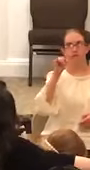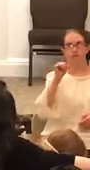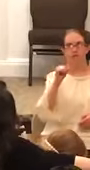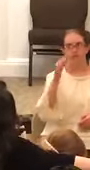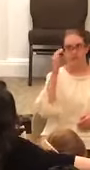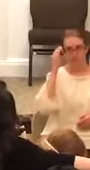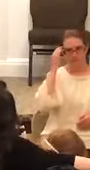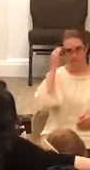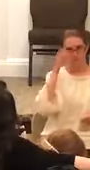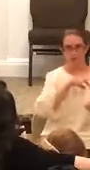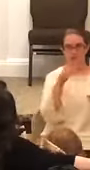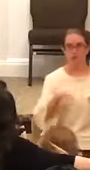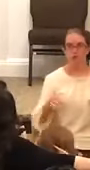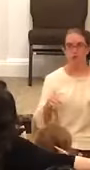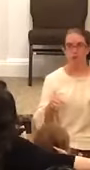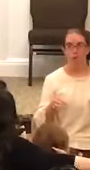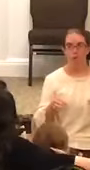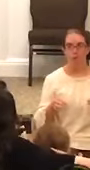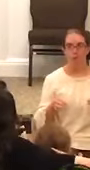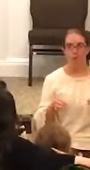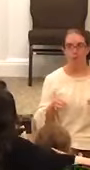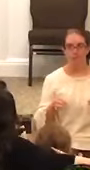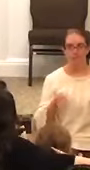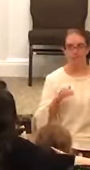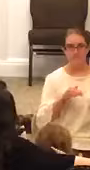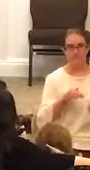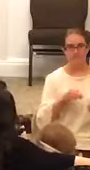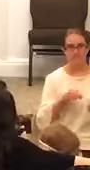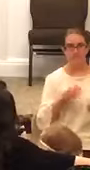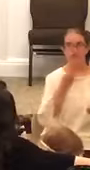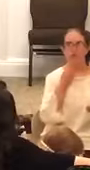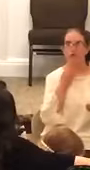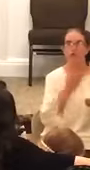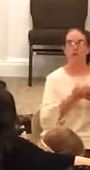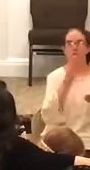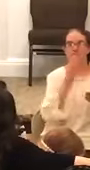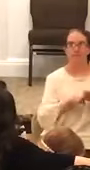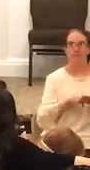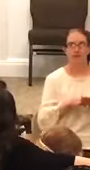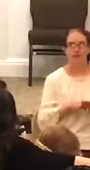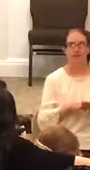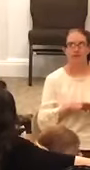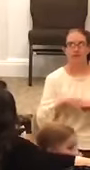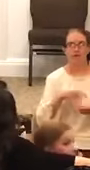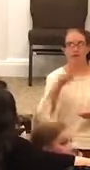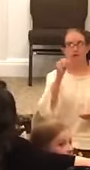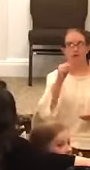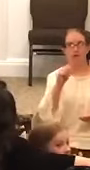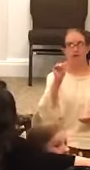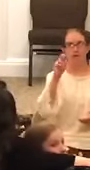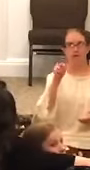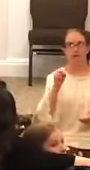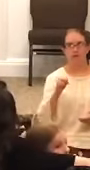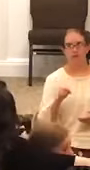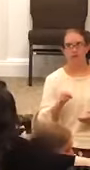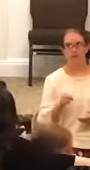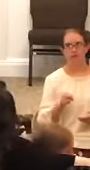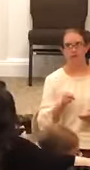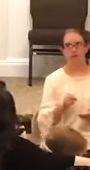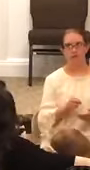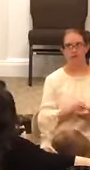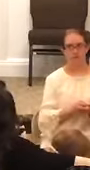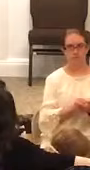conscience, that's the soul as distinguishes between what is morally good and bad, seared with a hot iron, that means branded by the